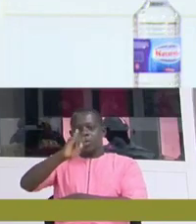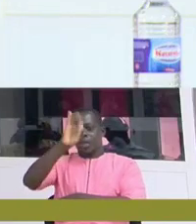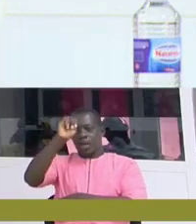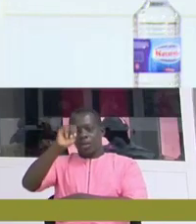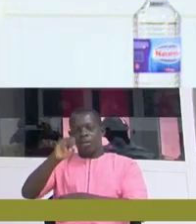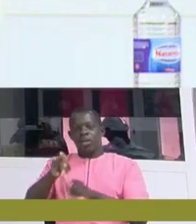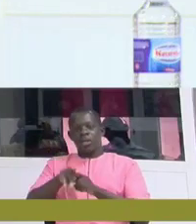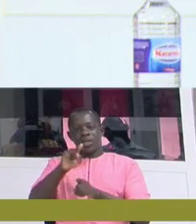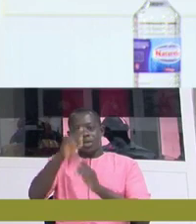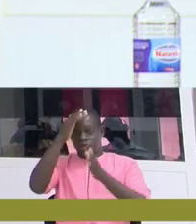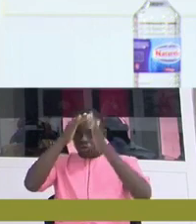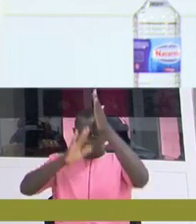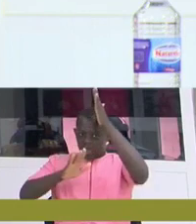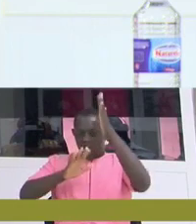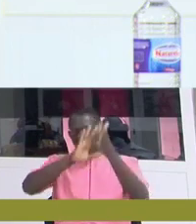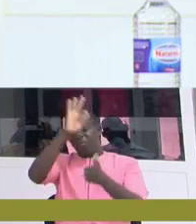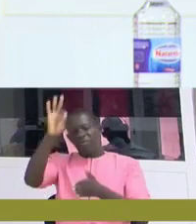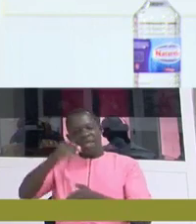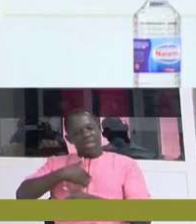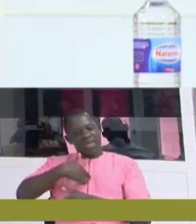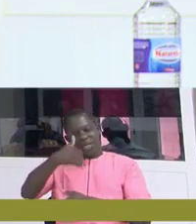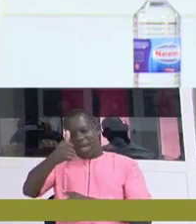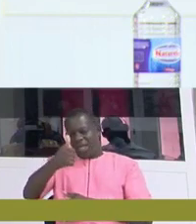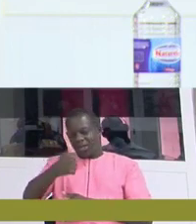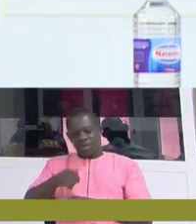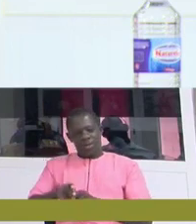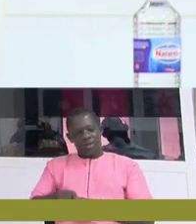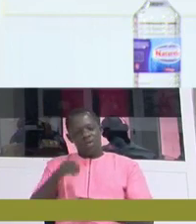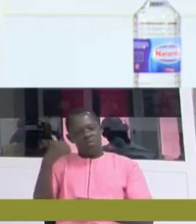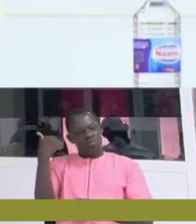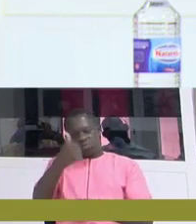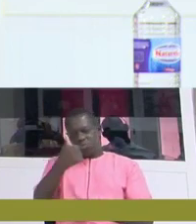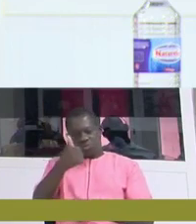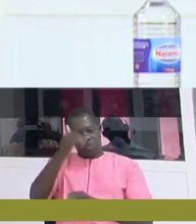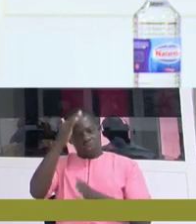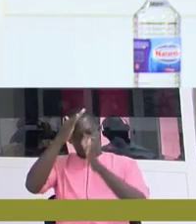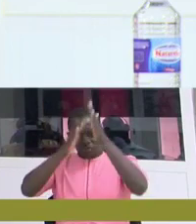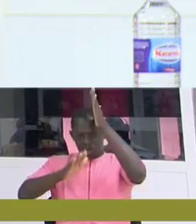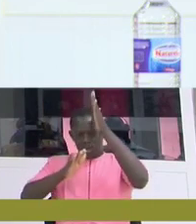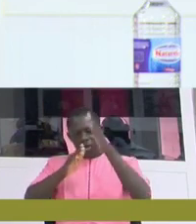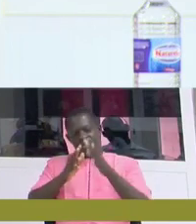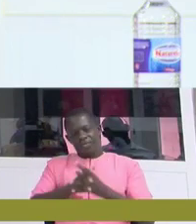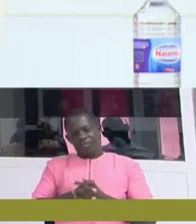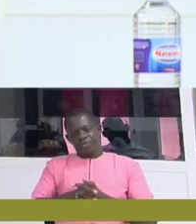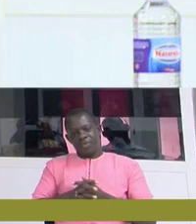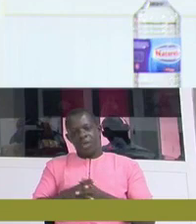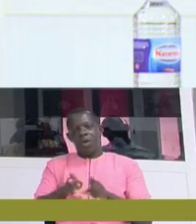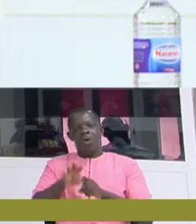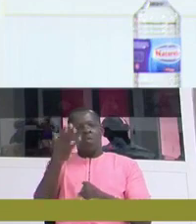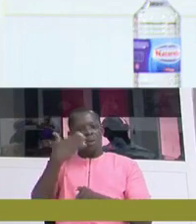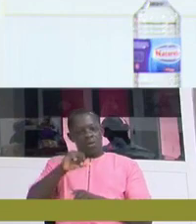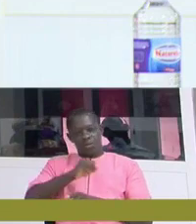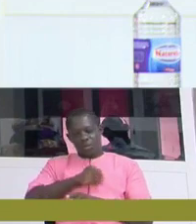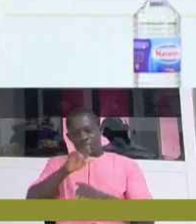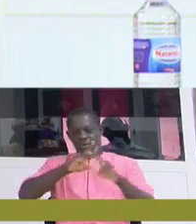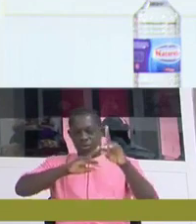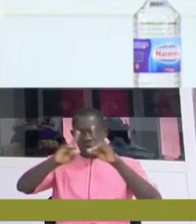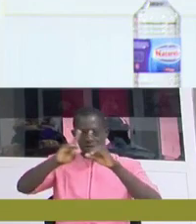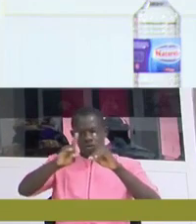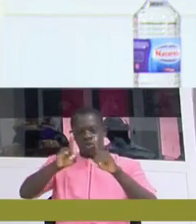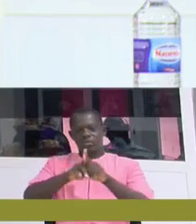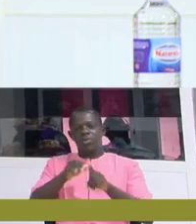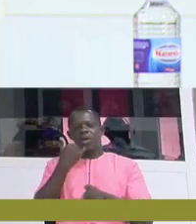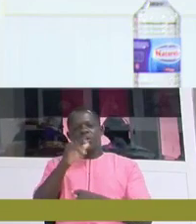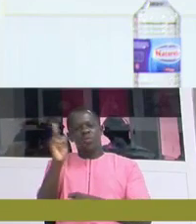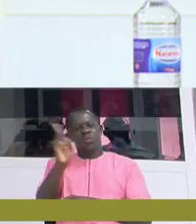was a good soldier. Baji. Baji is good. Very good. When we